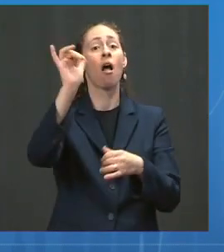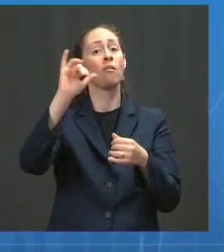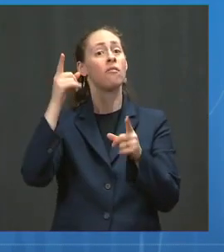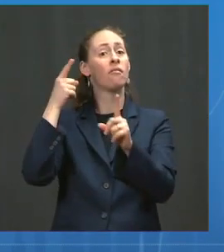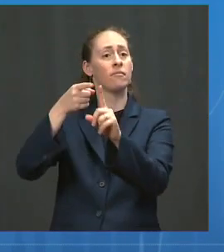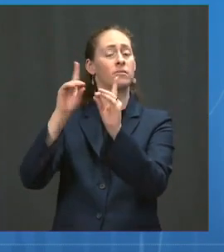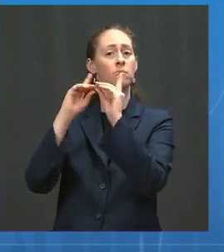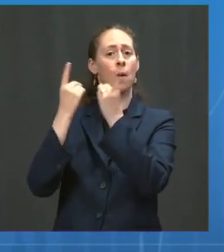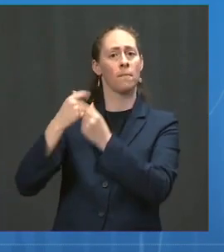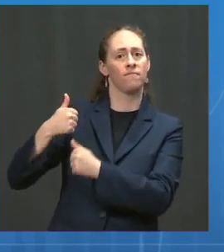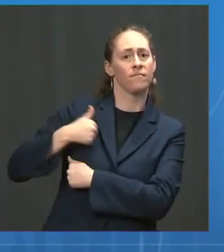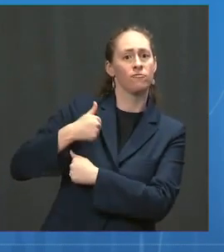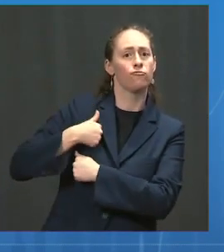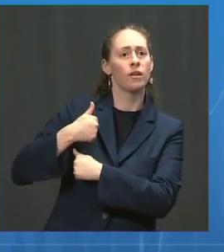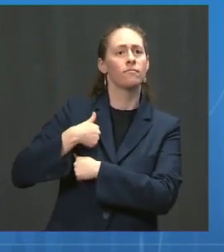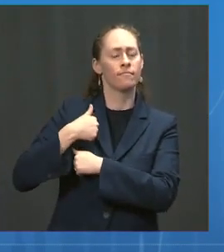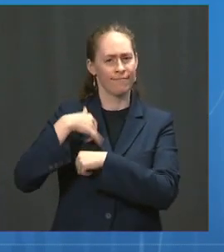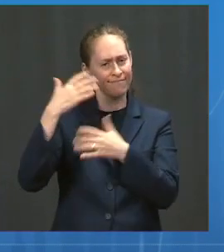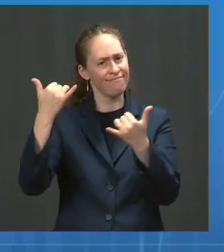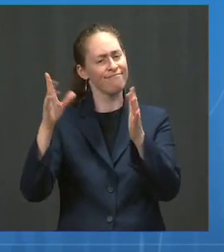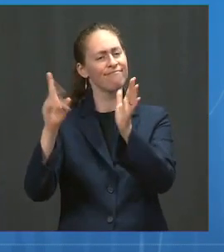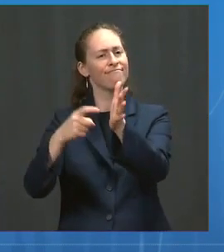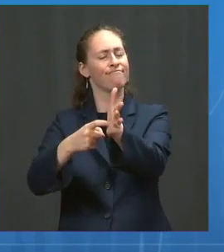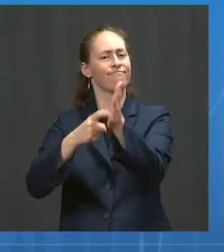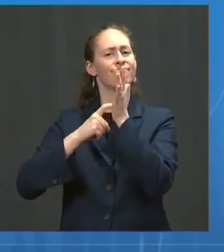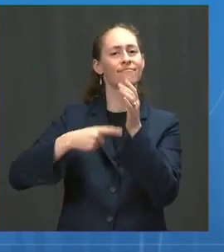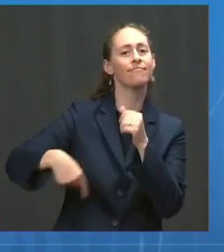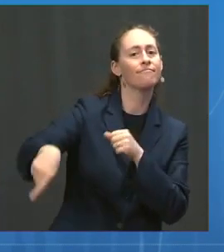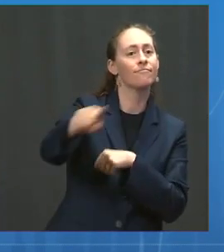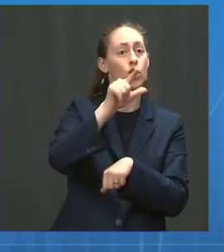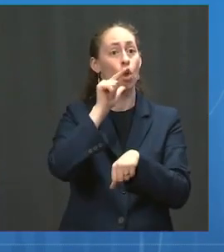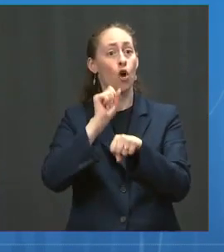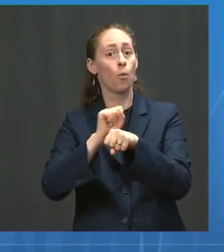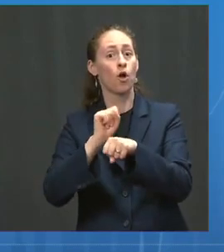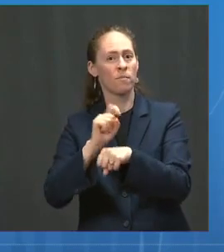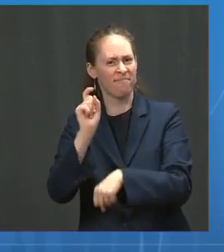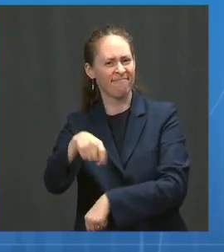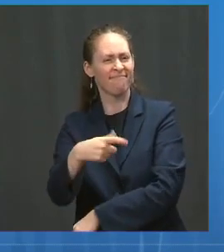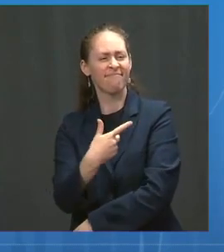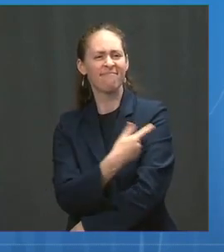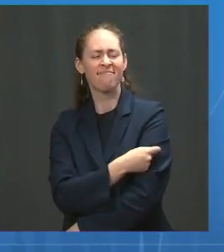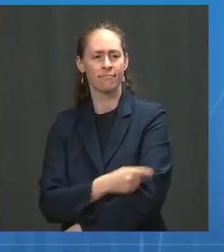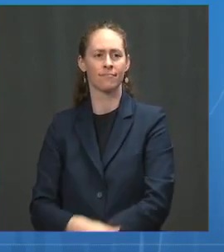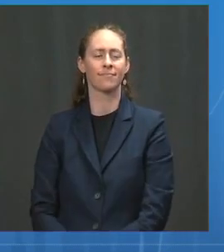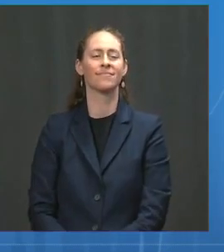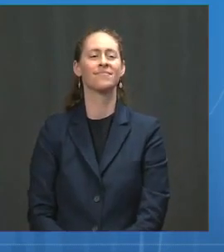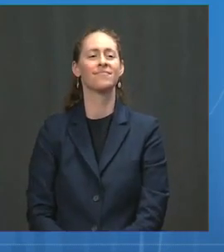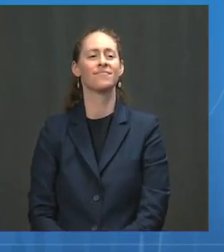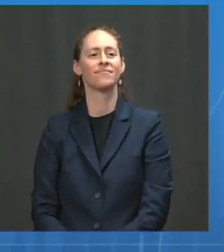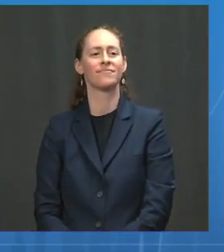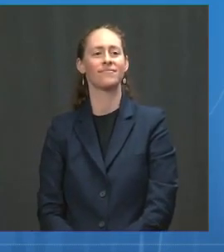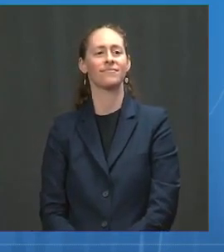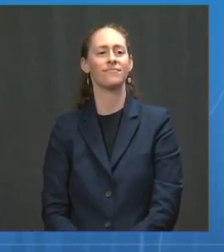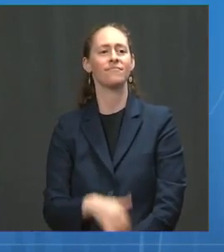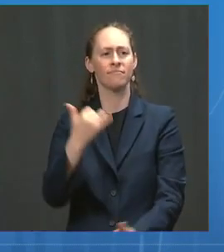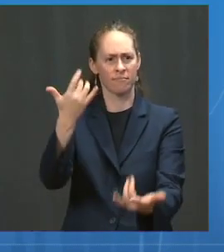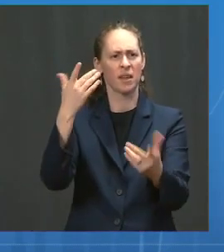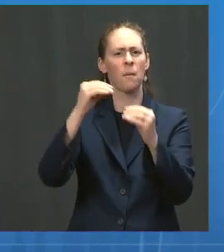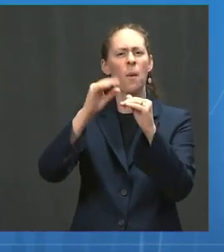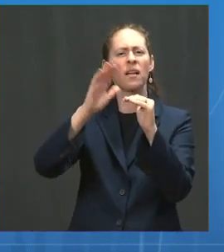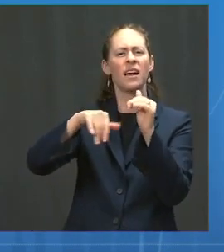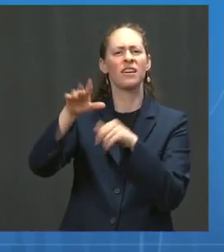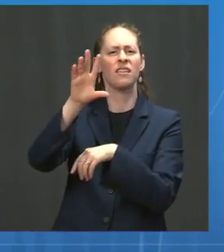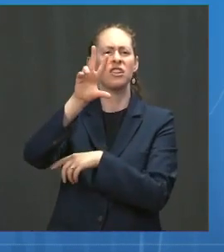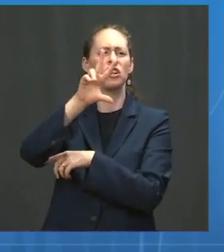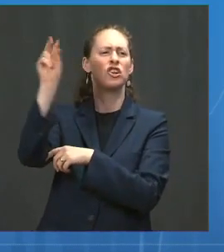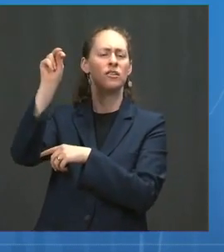healthcare workers. In fact, just this week, more than 30 healthcare employers, including Kaiser Permanente,